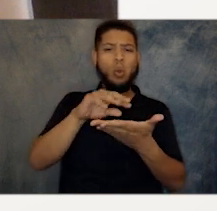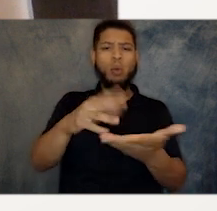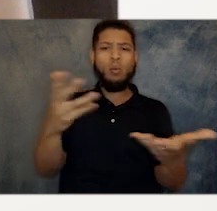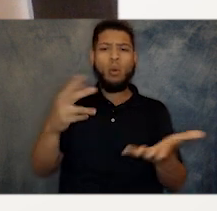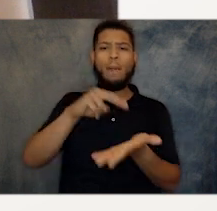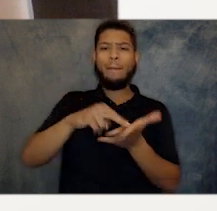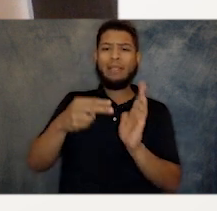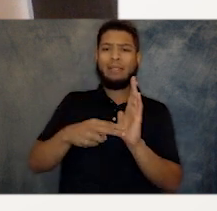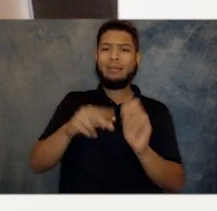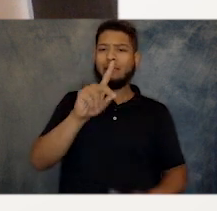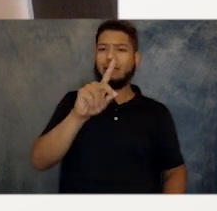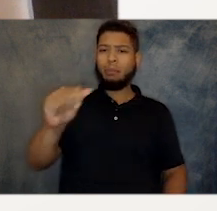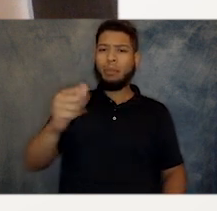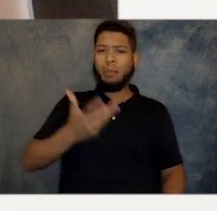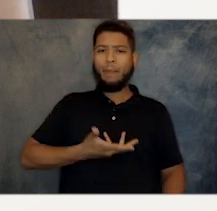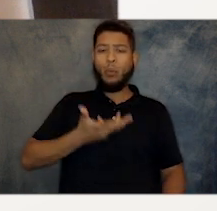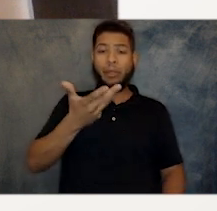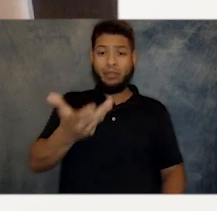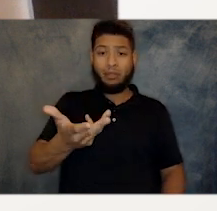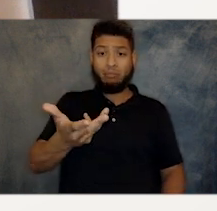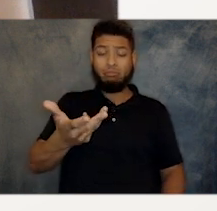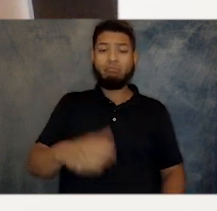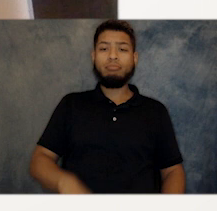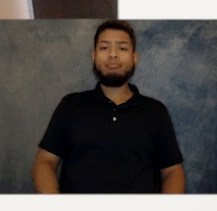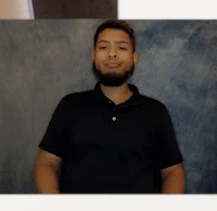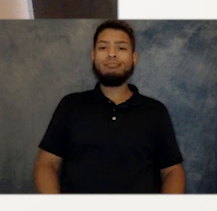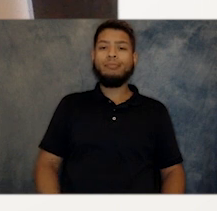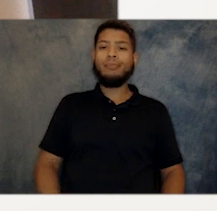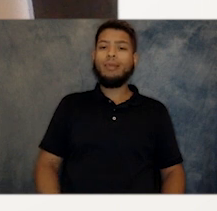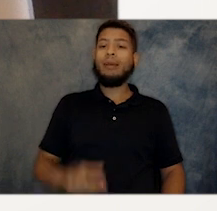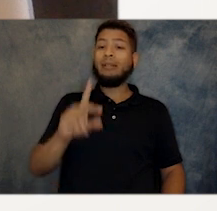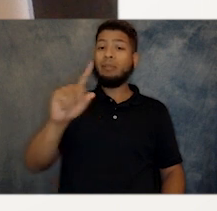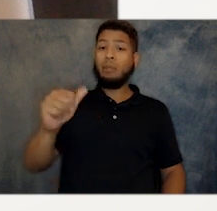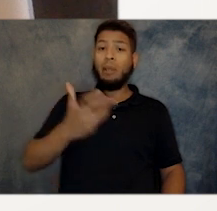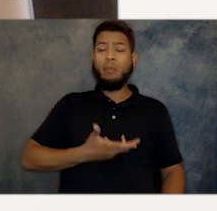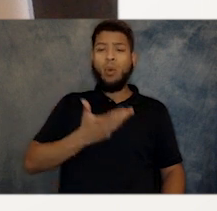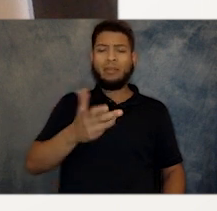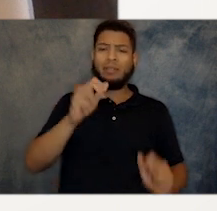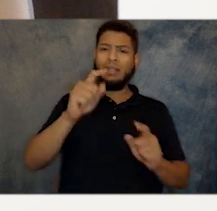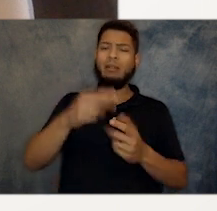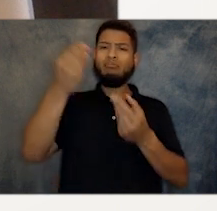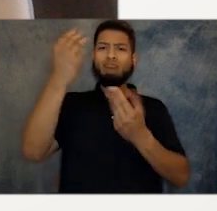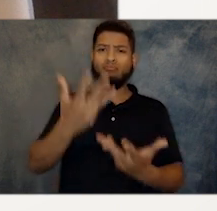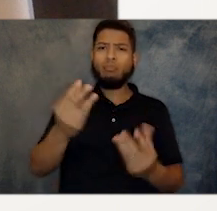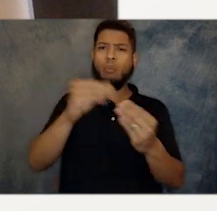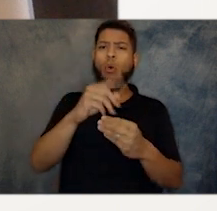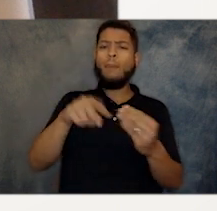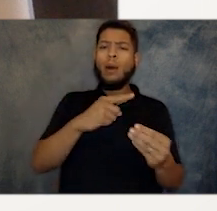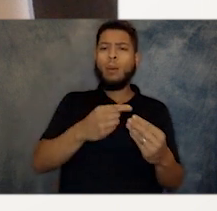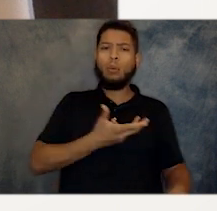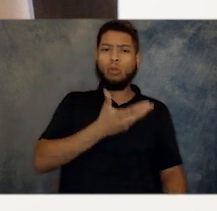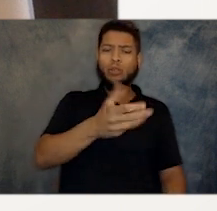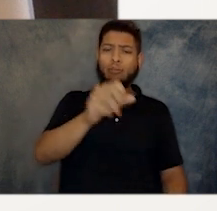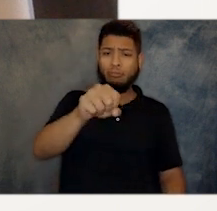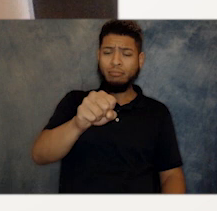as a resource to learn more about what disability poetics actually is and can be, what